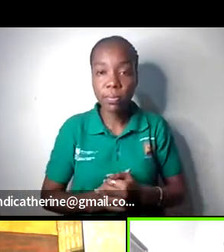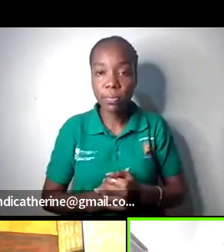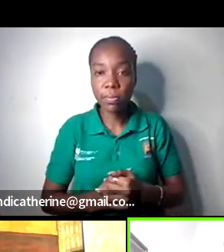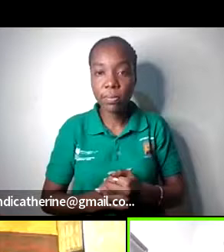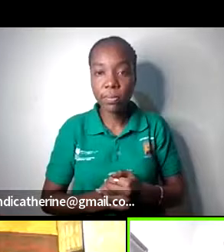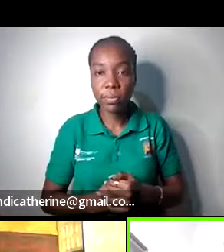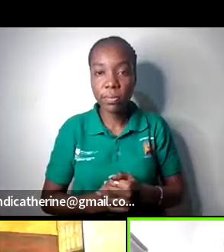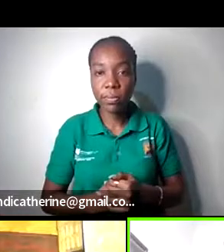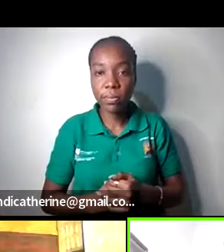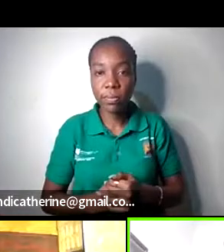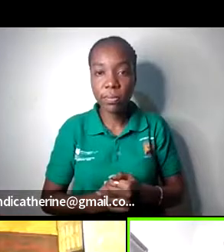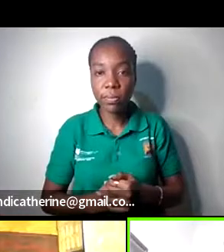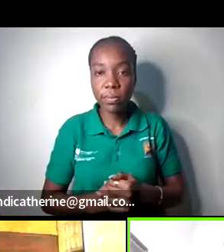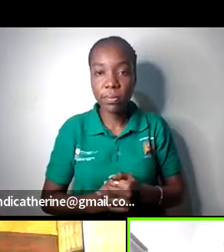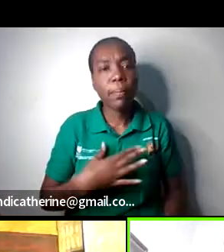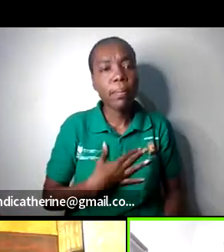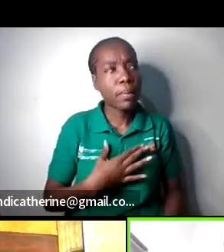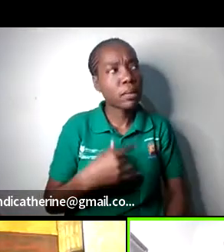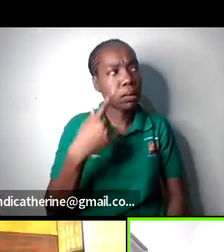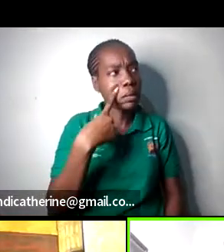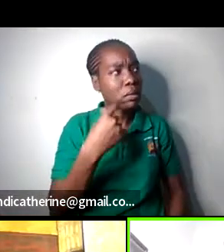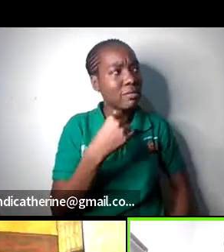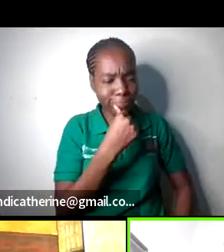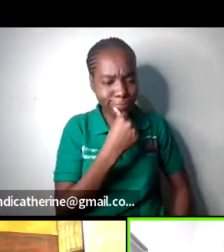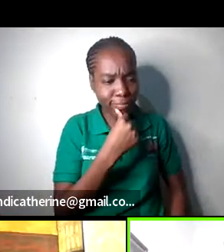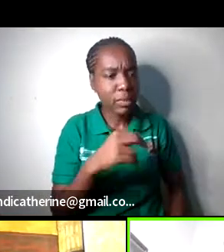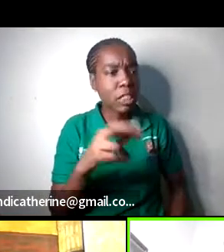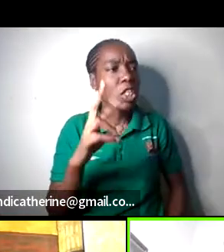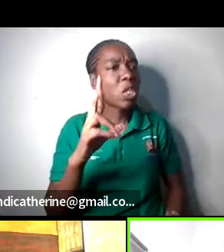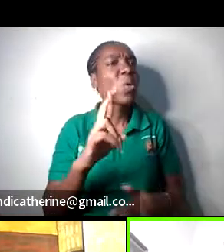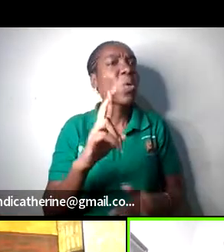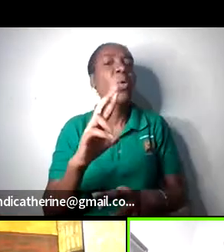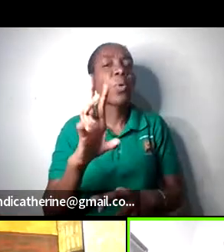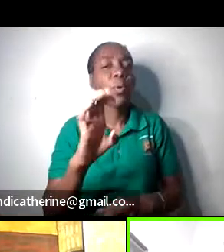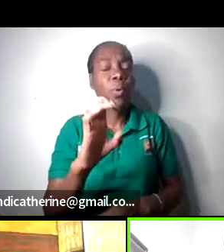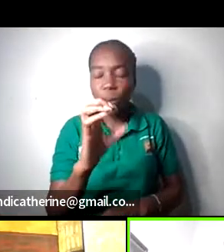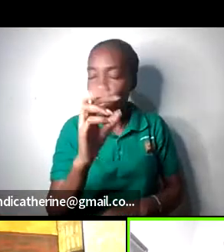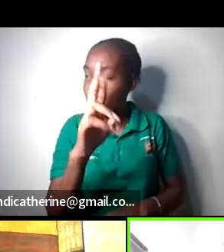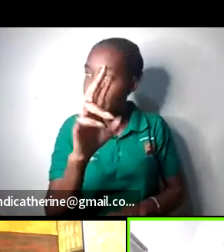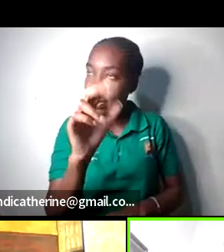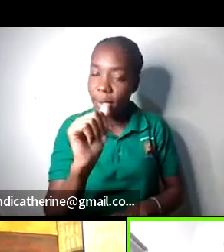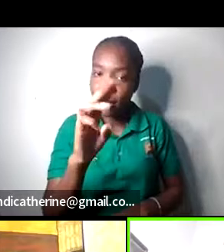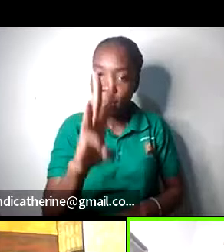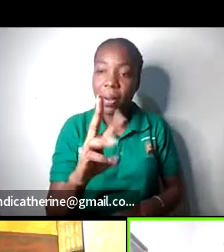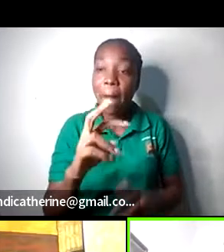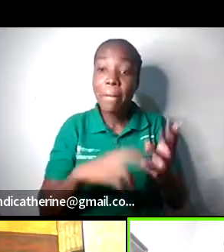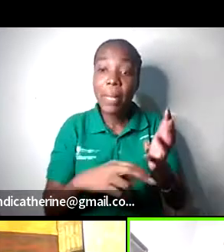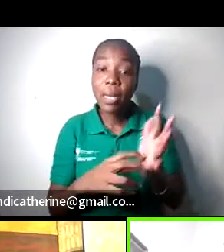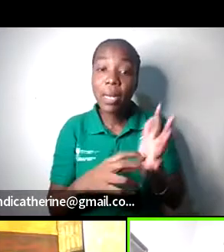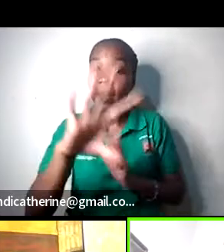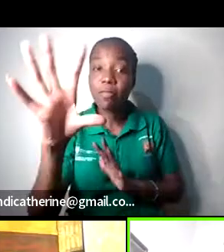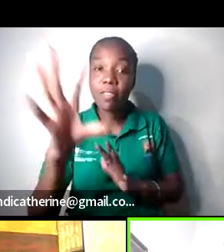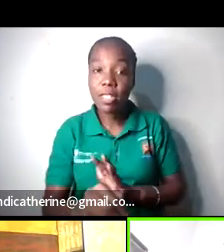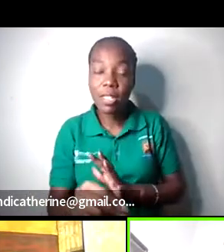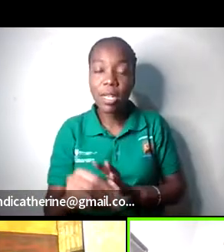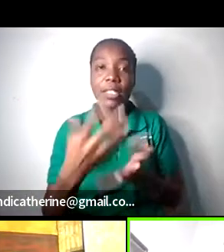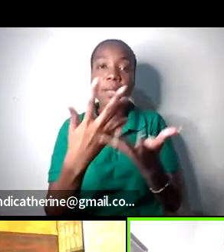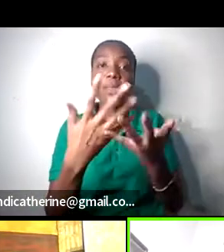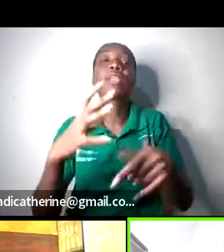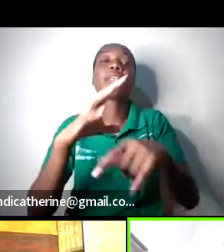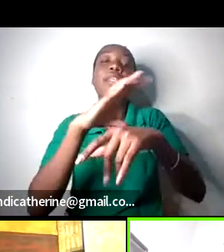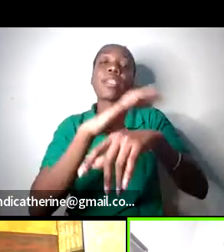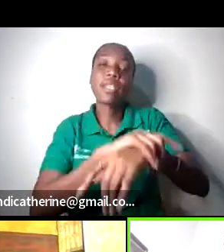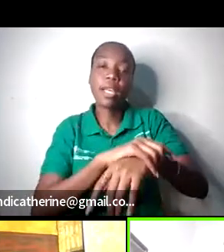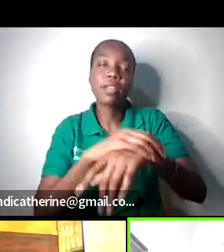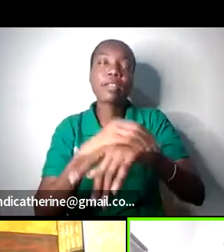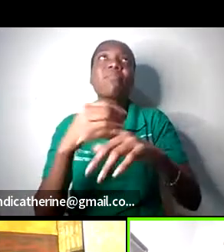for minerals, it was estimated that we get something, or Africa gets something in the order of magnitude of